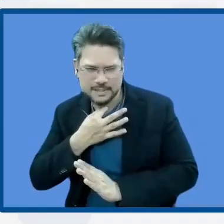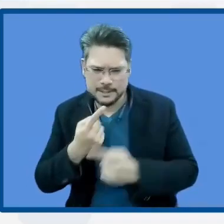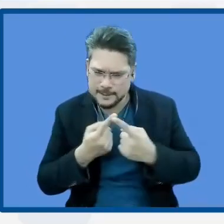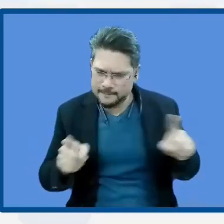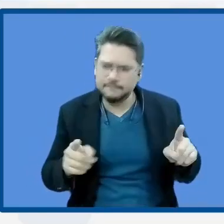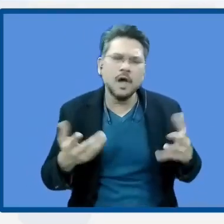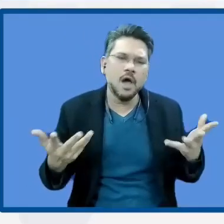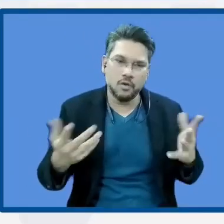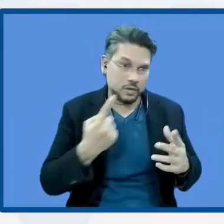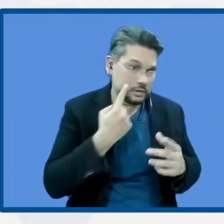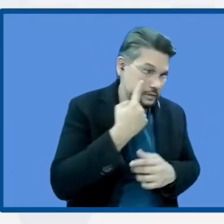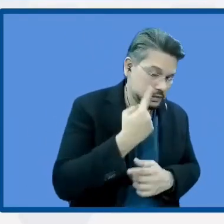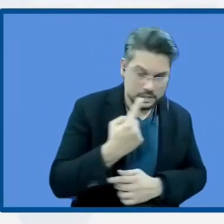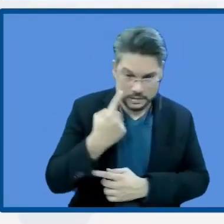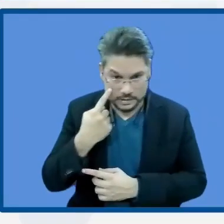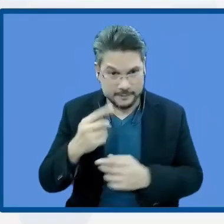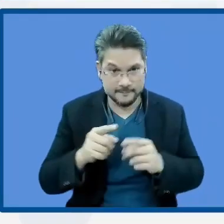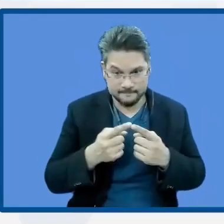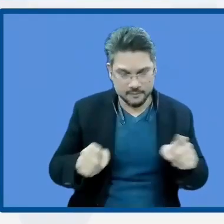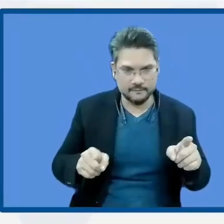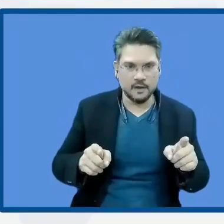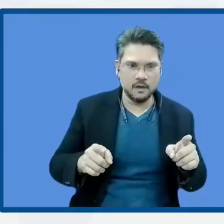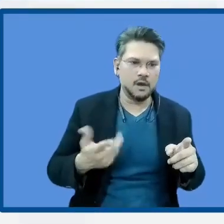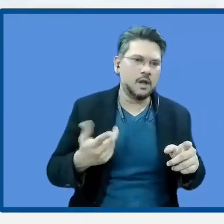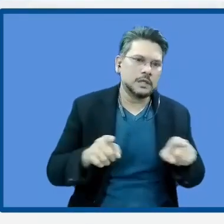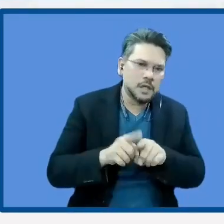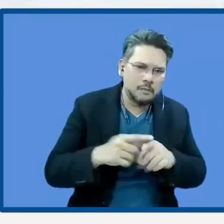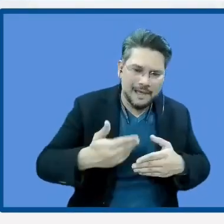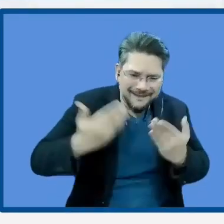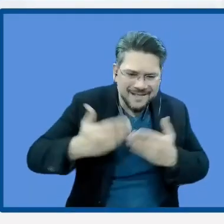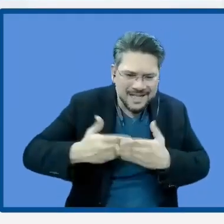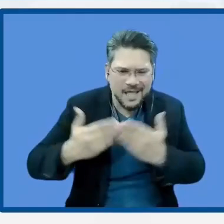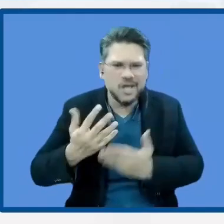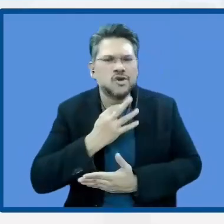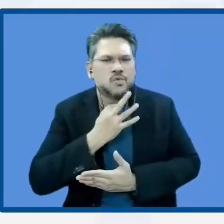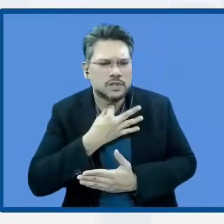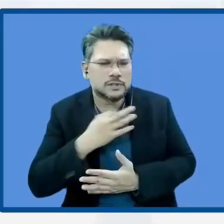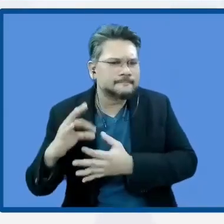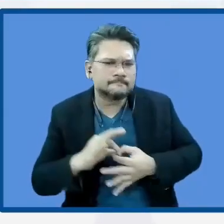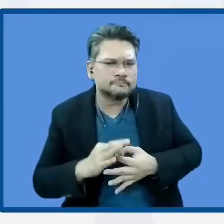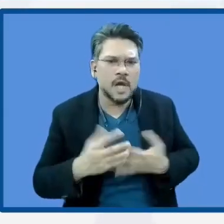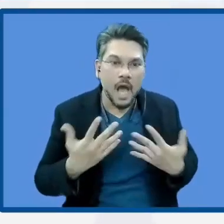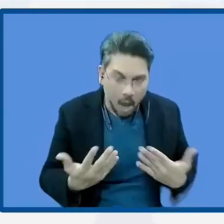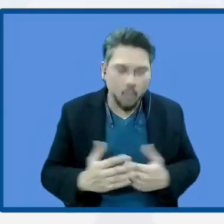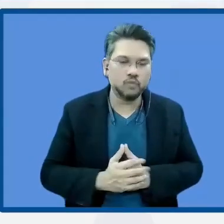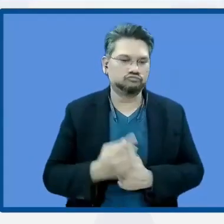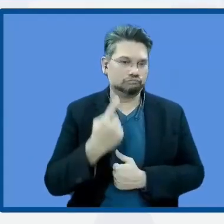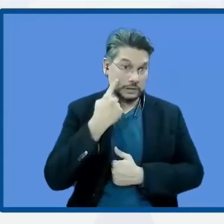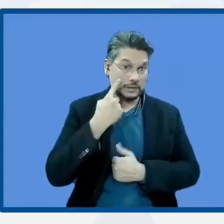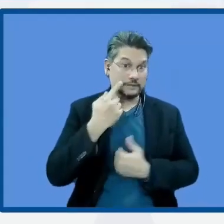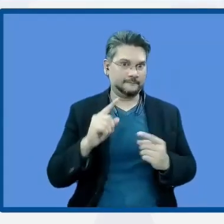It has to do with everyday risk. And this is formulated